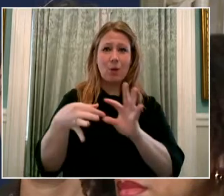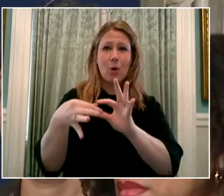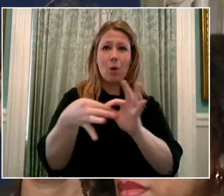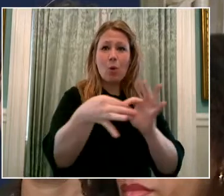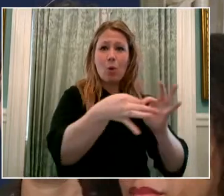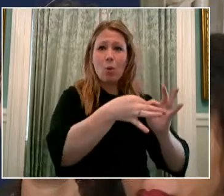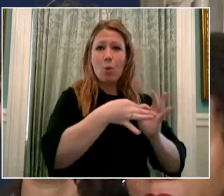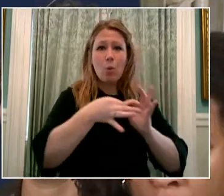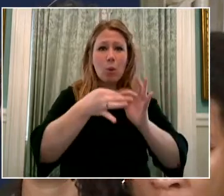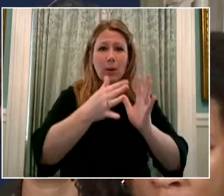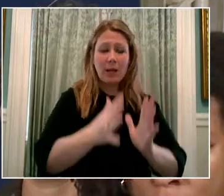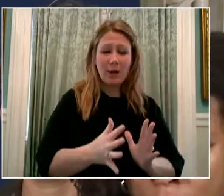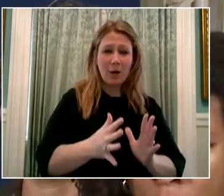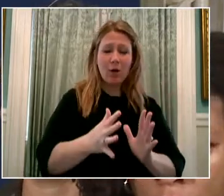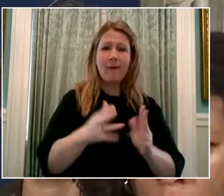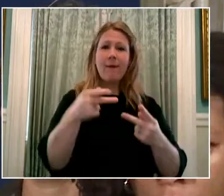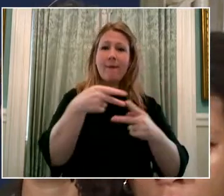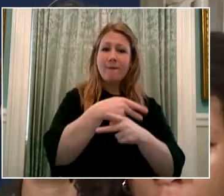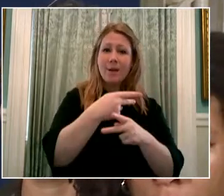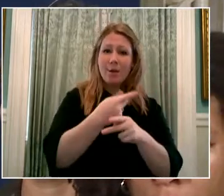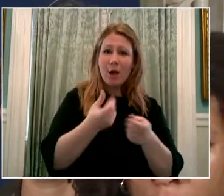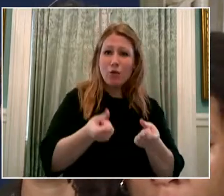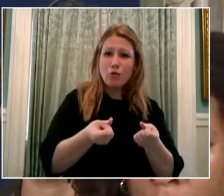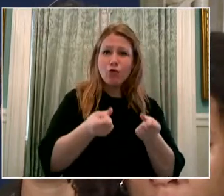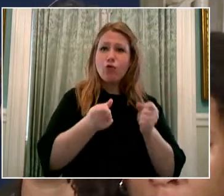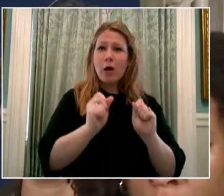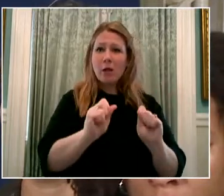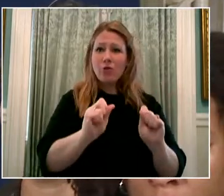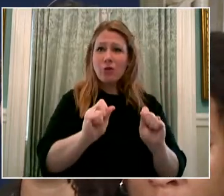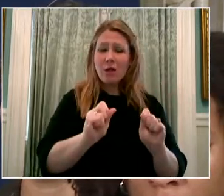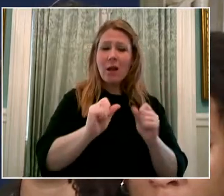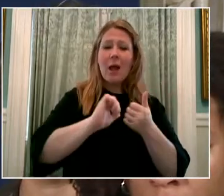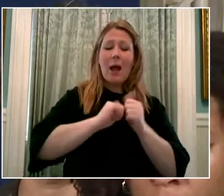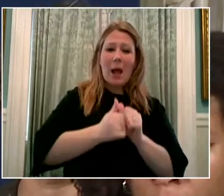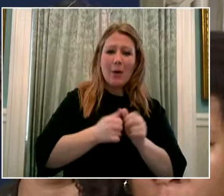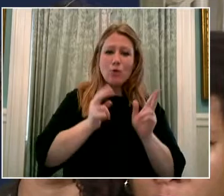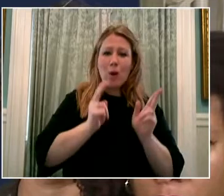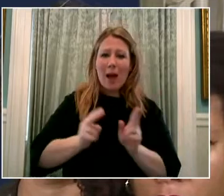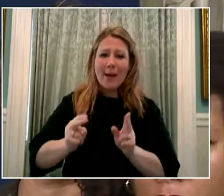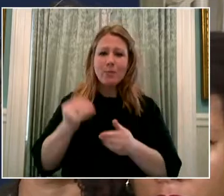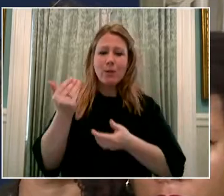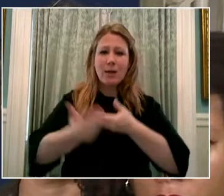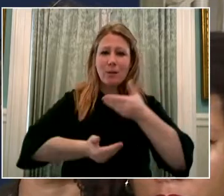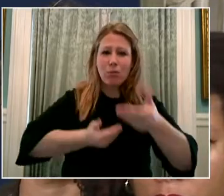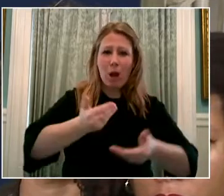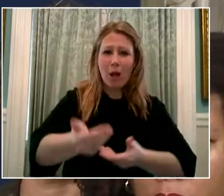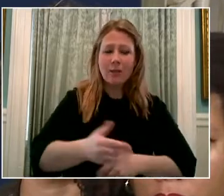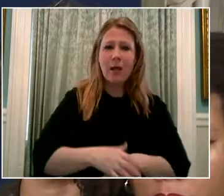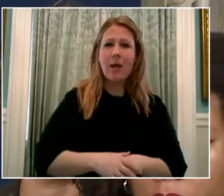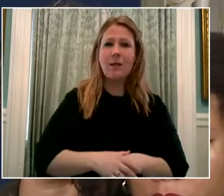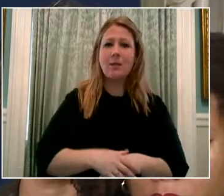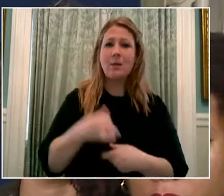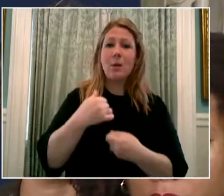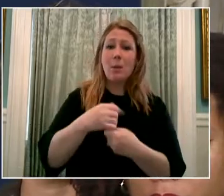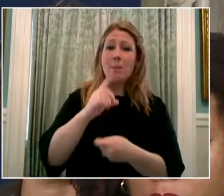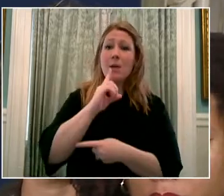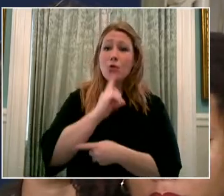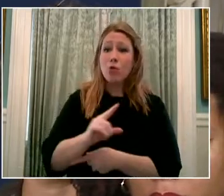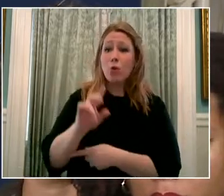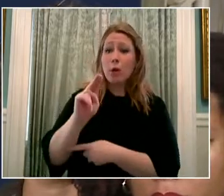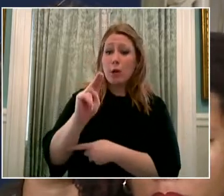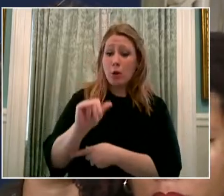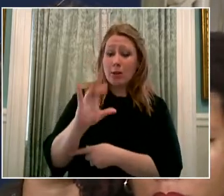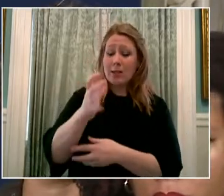process, making sure we have the right manpower in all the agencies, making sure New York City is getting the help that it deserves. She